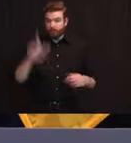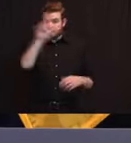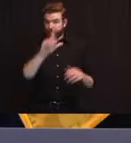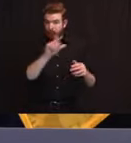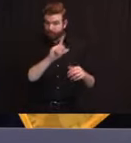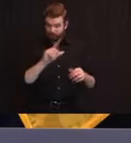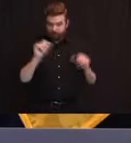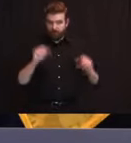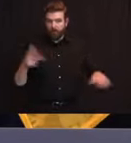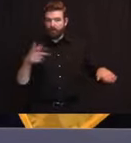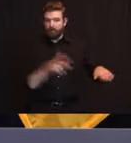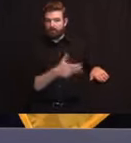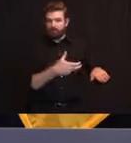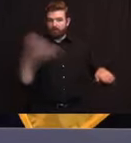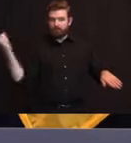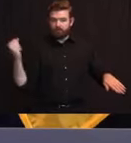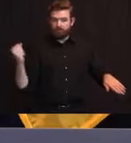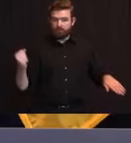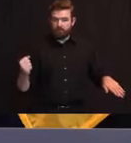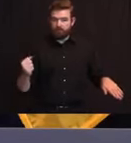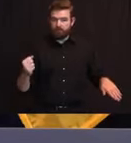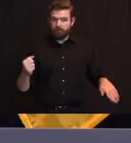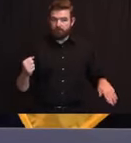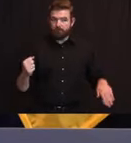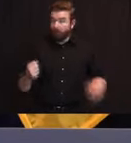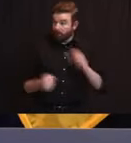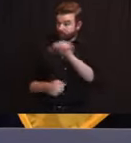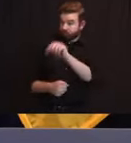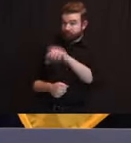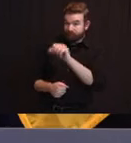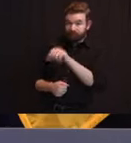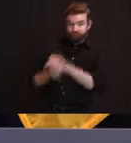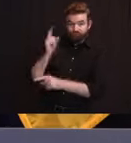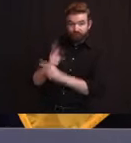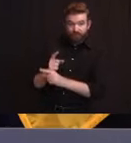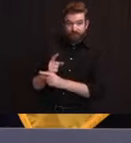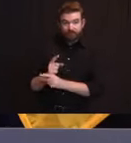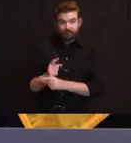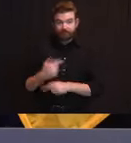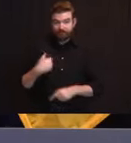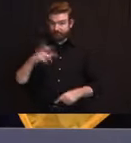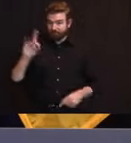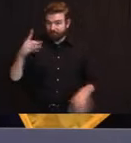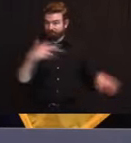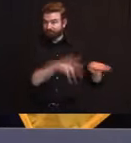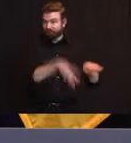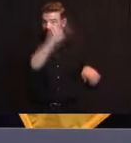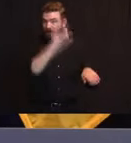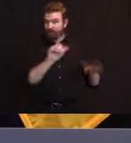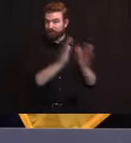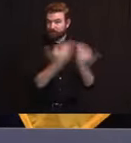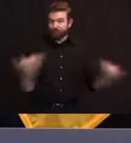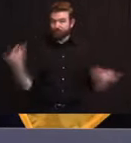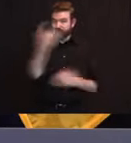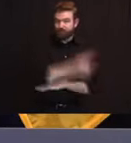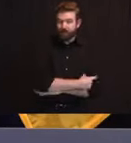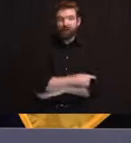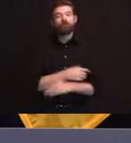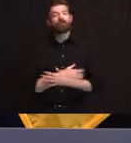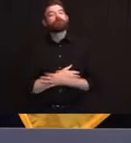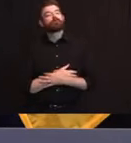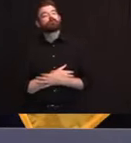occasionally something triggers an action that it's worth it. Governor, what allowances have you made for film and